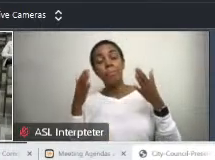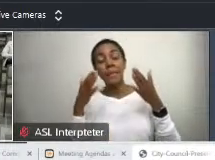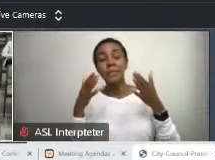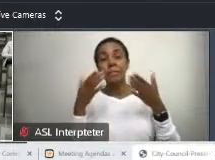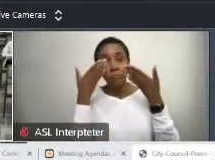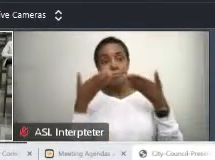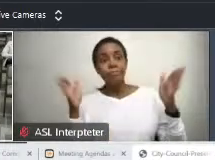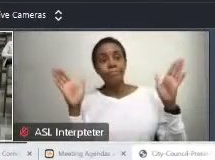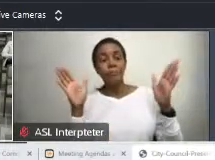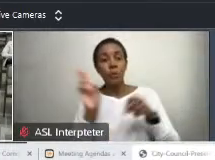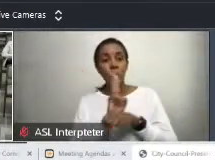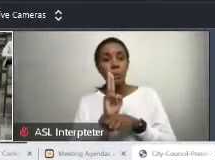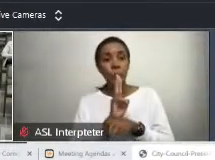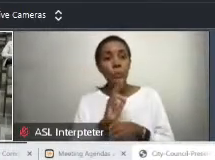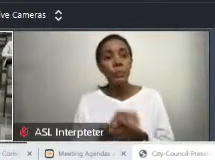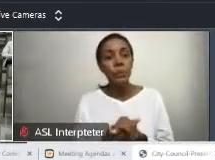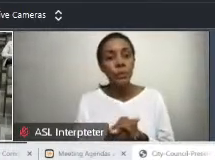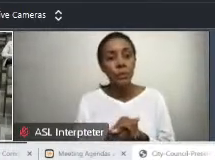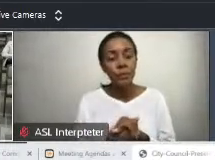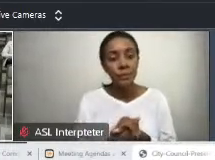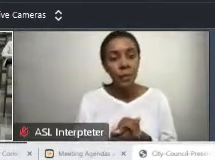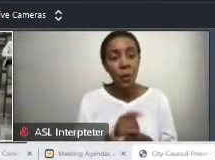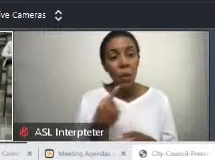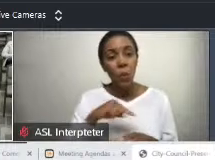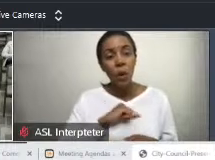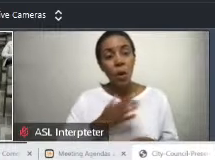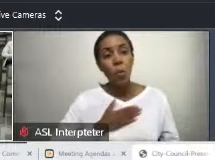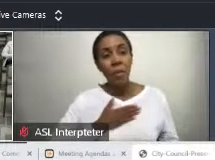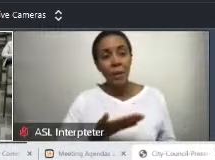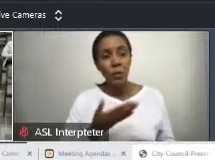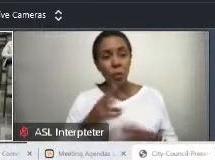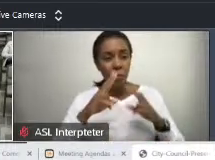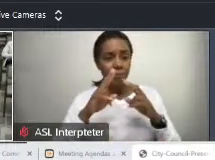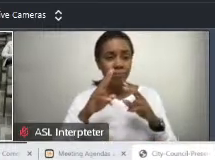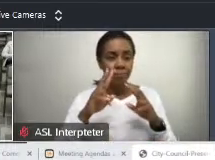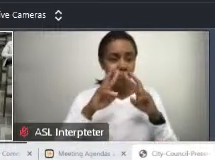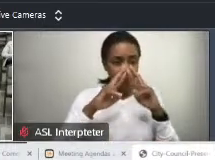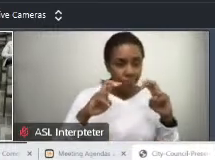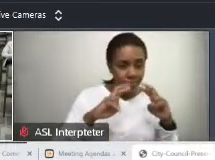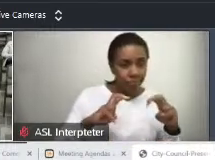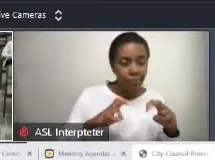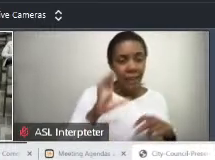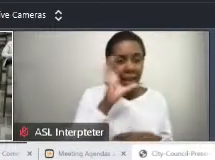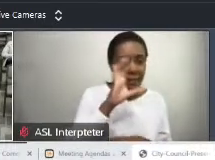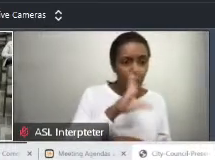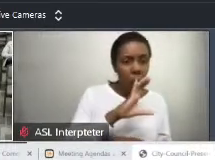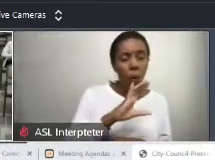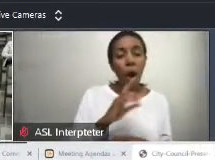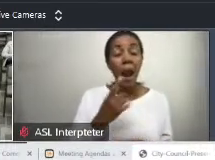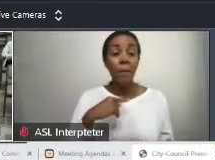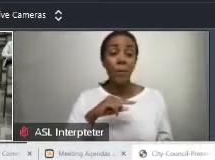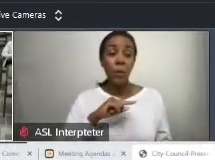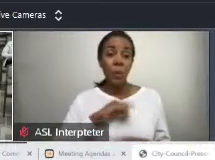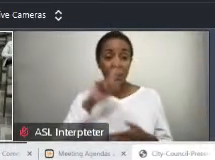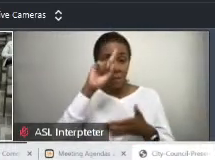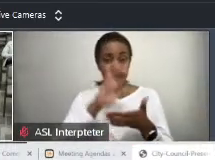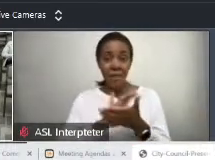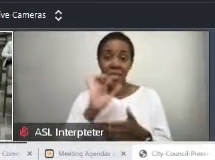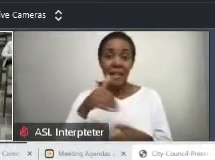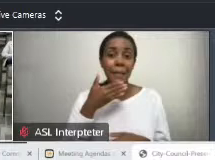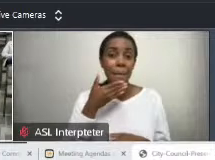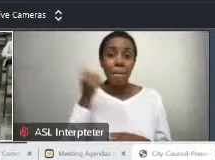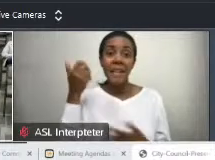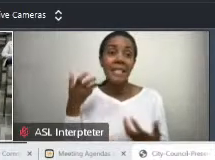And we're willing to sort of kind of explore that, I think. But as of today, I think we believe that this is probably the best